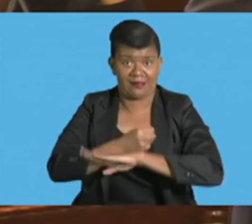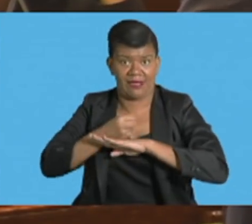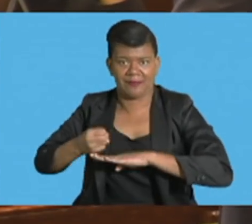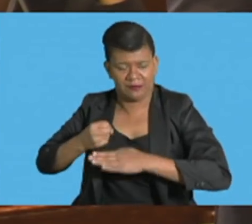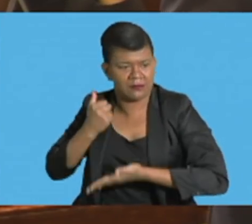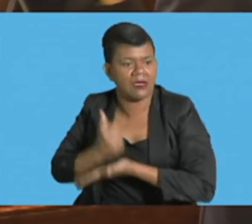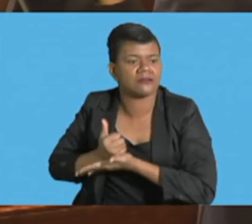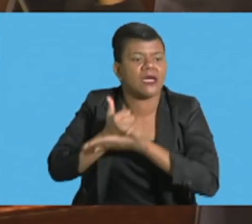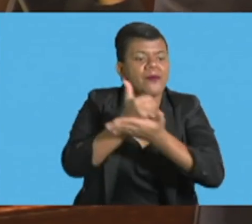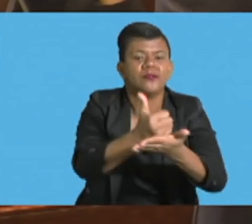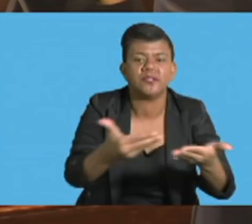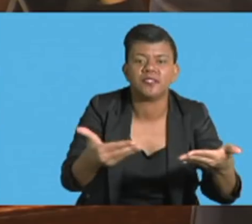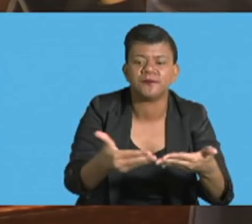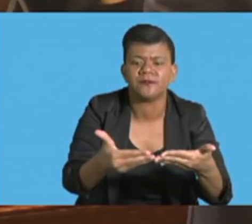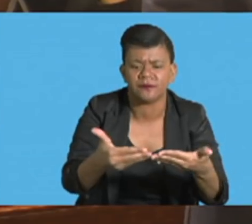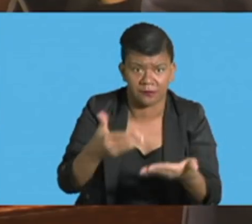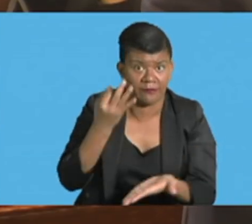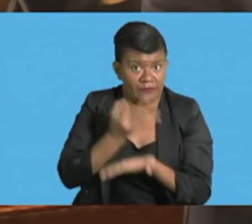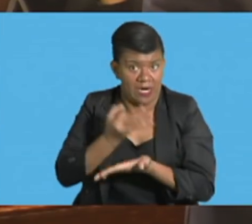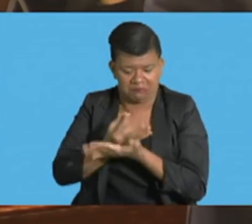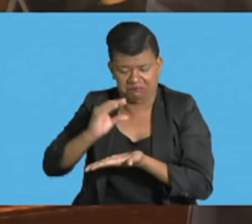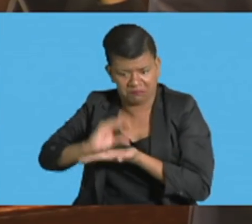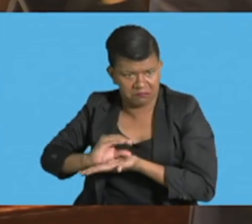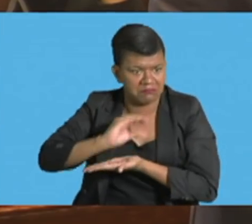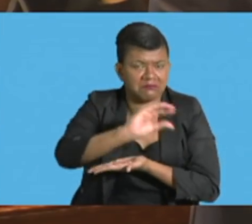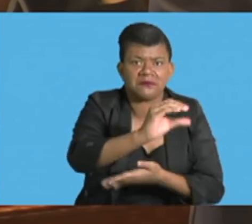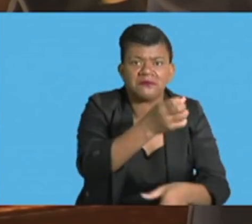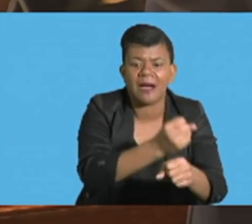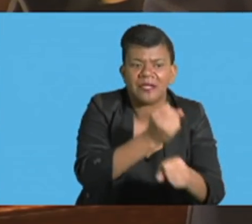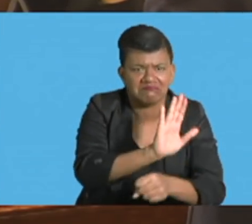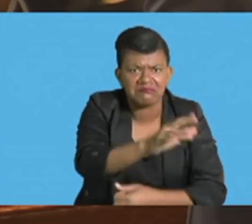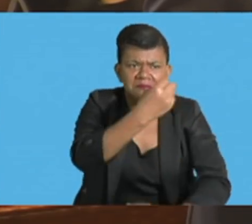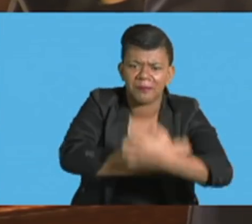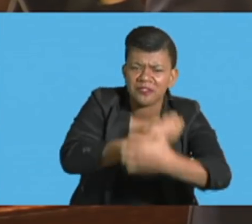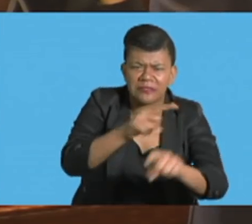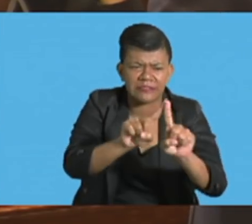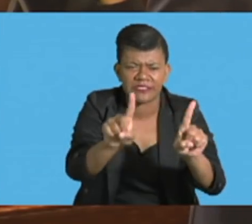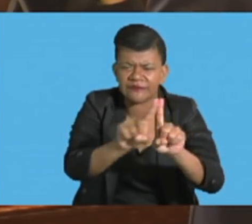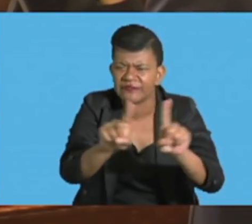steadily funded to support the Fijians who rely on this industry's vitality.